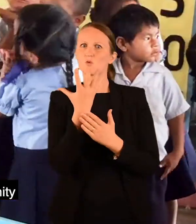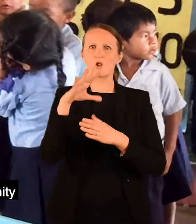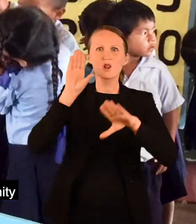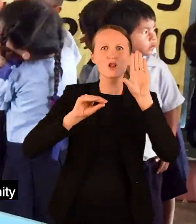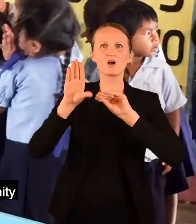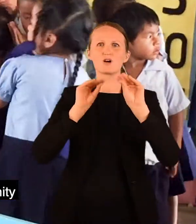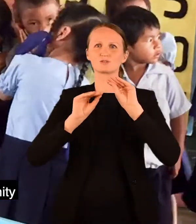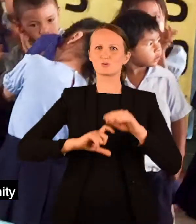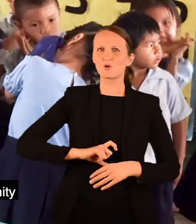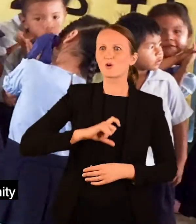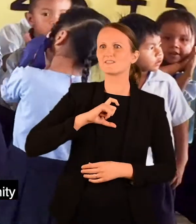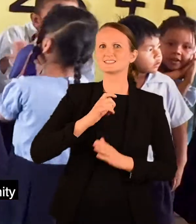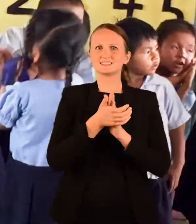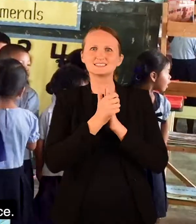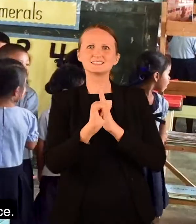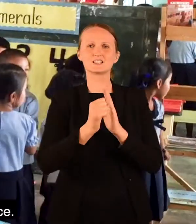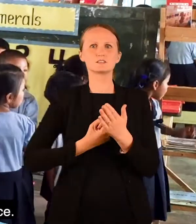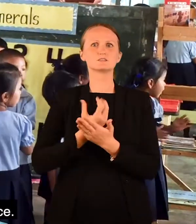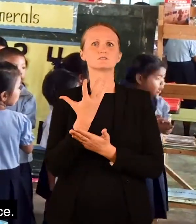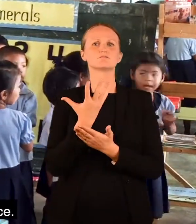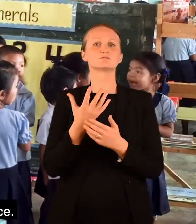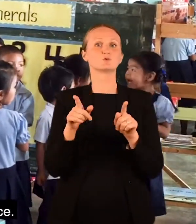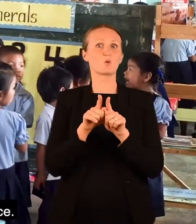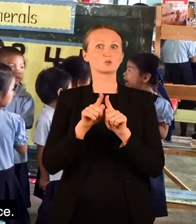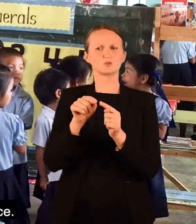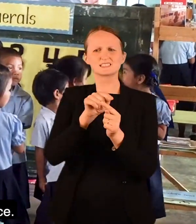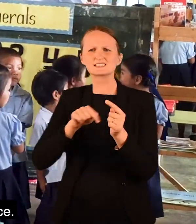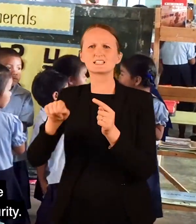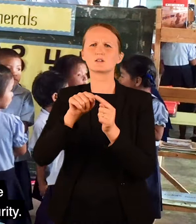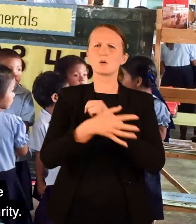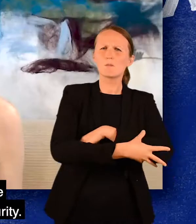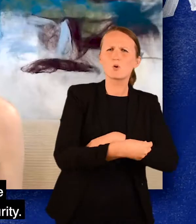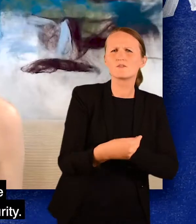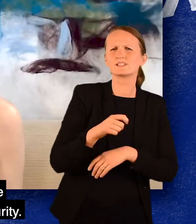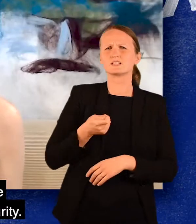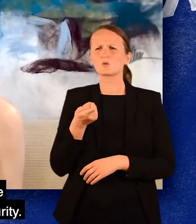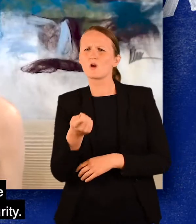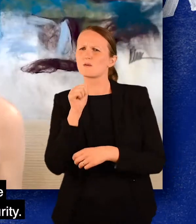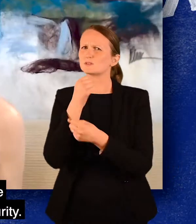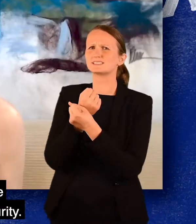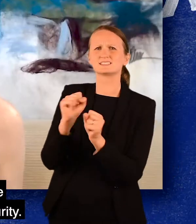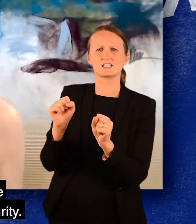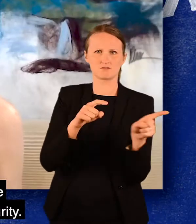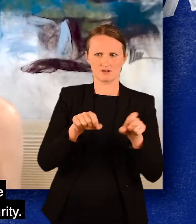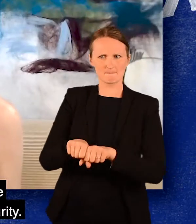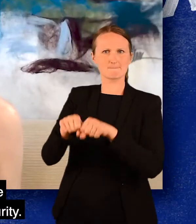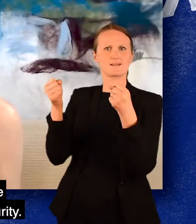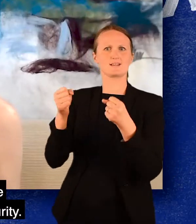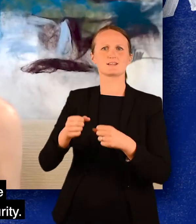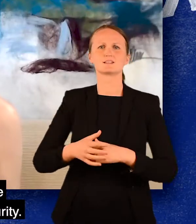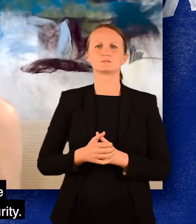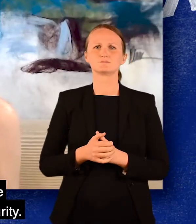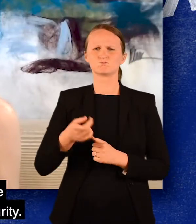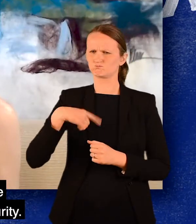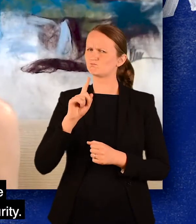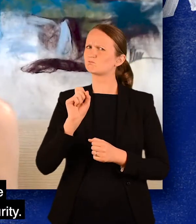children to grow, to learn, and develop skills and confidence. It helps break the vicious circle of a life of